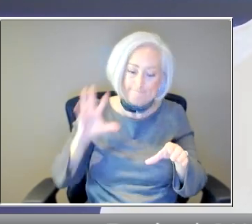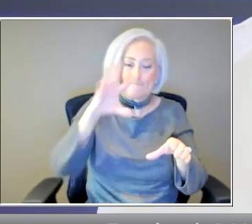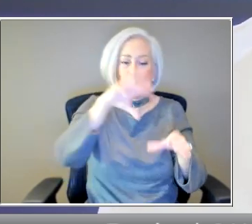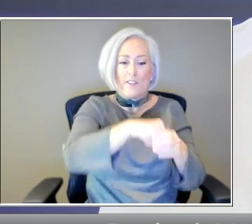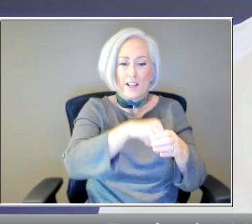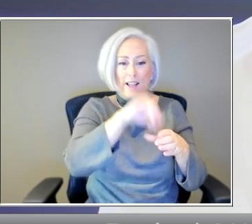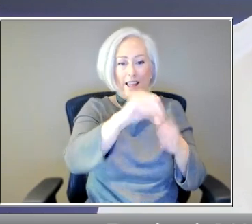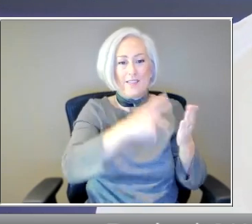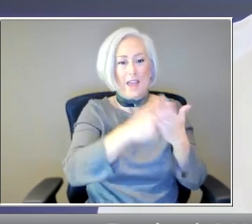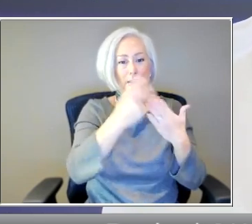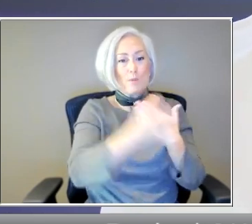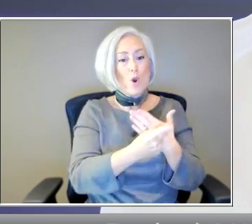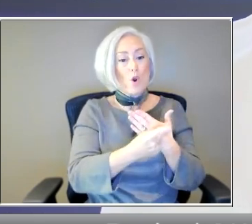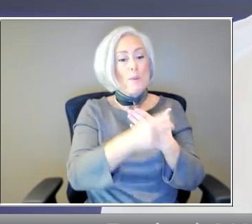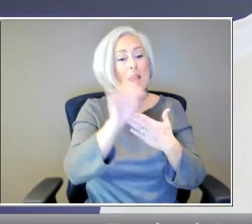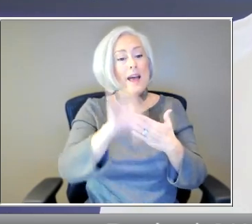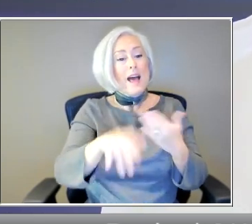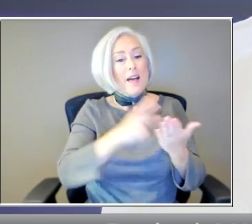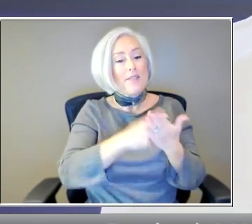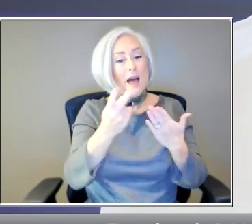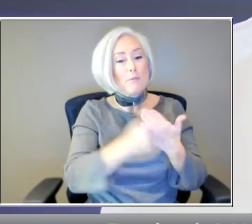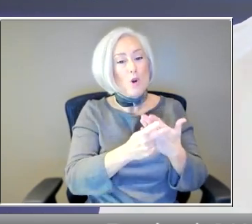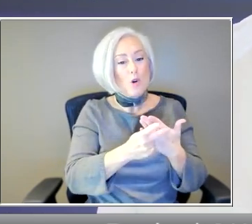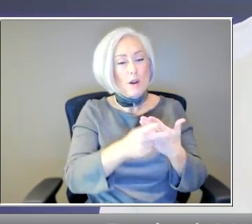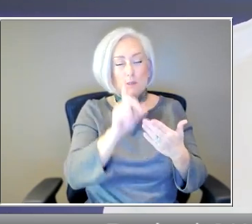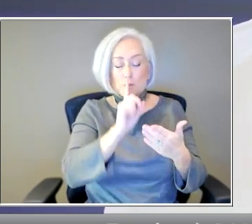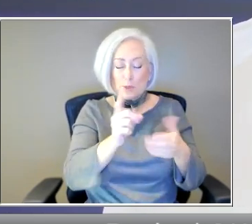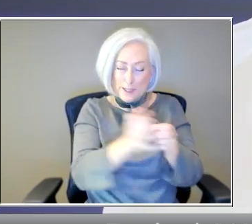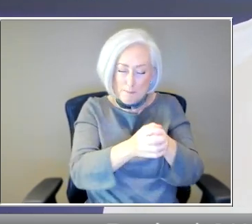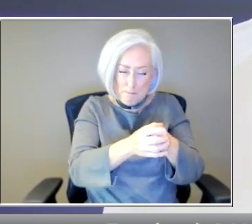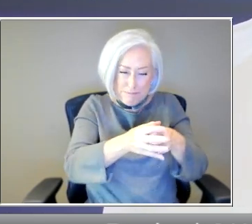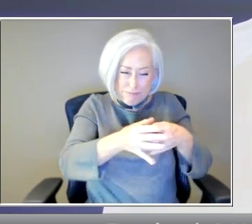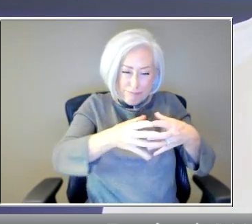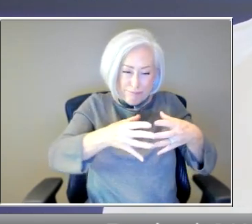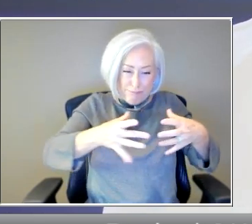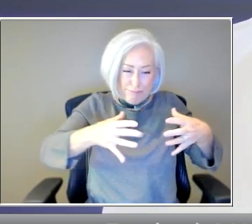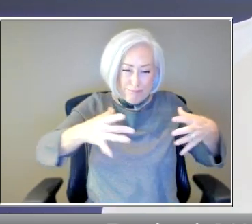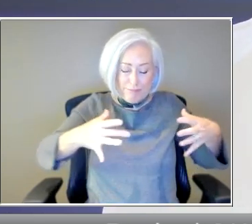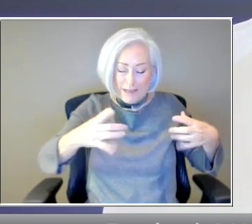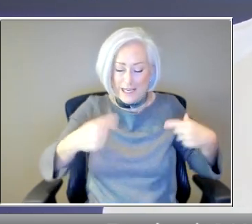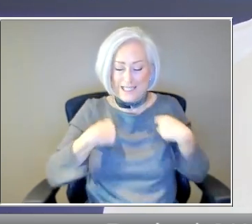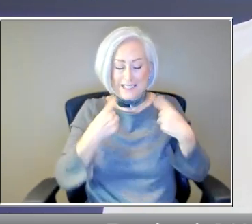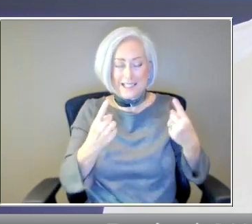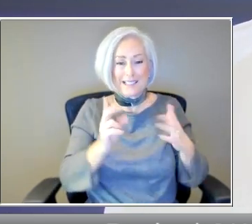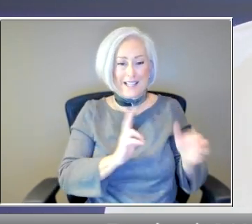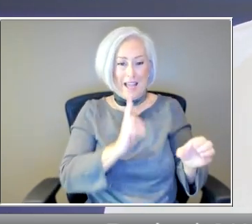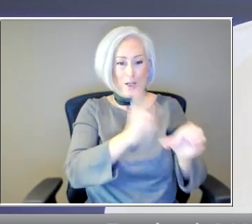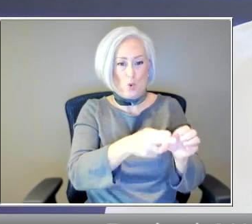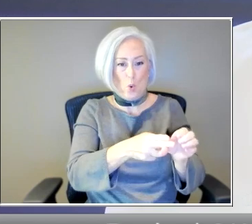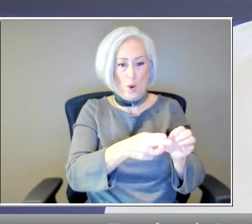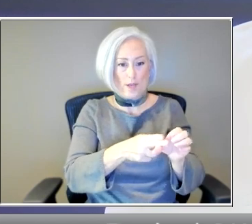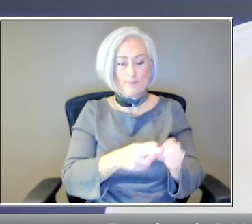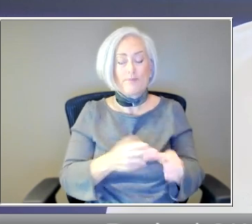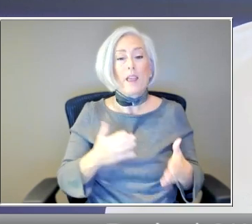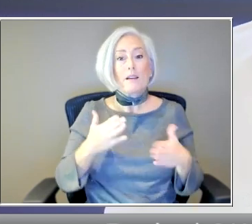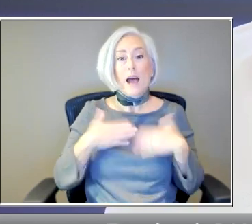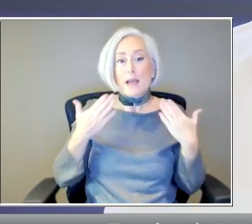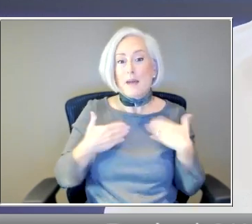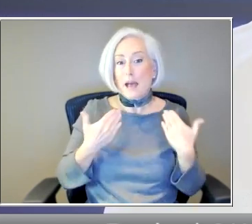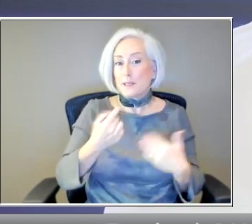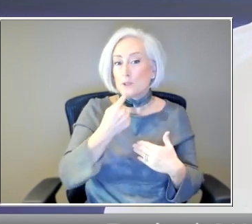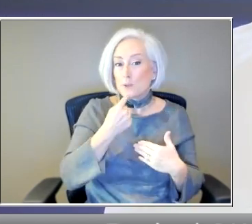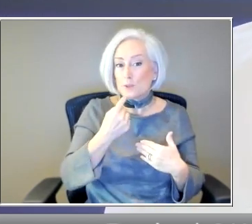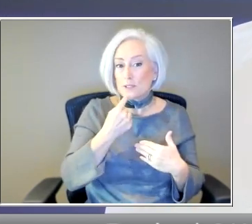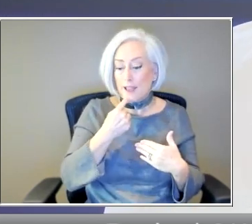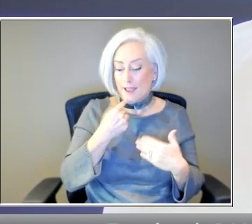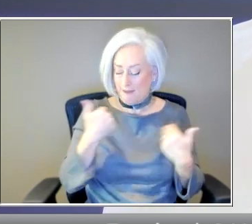bounds over just the short time that I've been here. And so we now, I'm happy to say, really have all of the